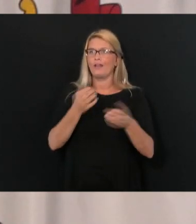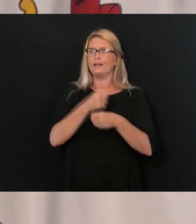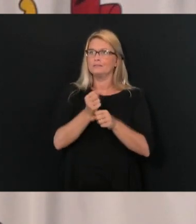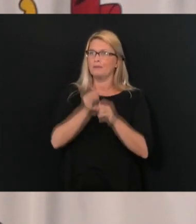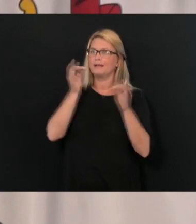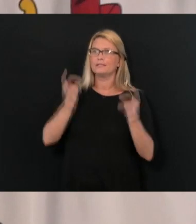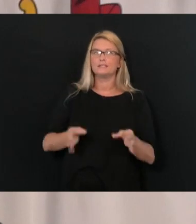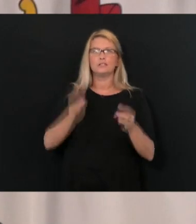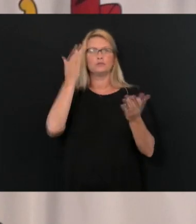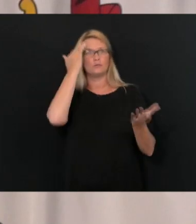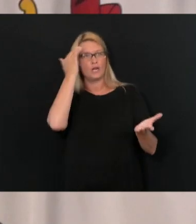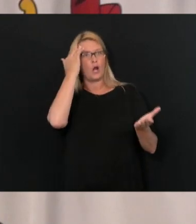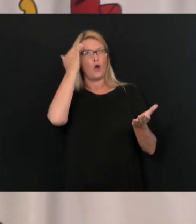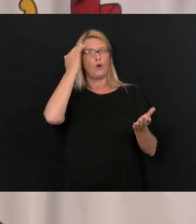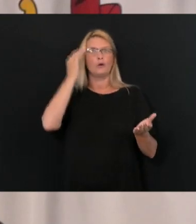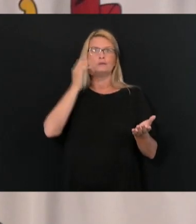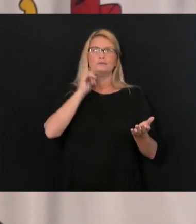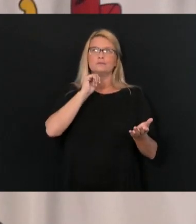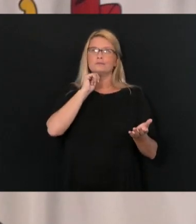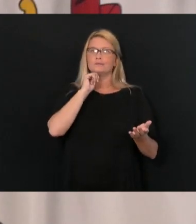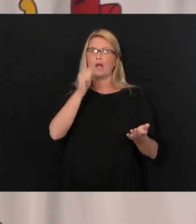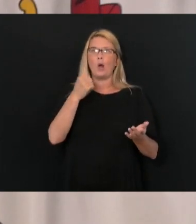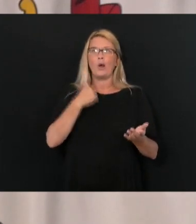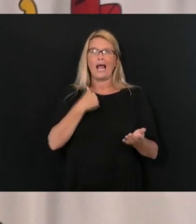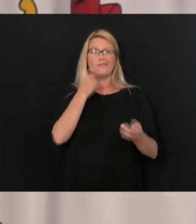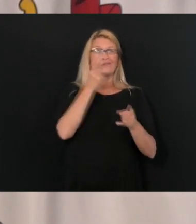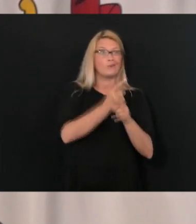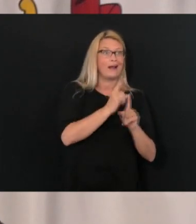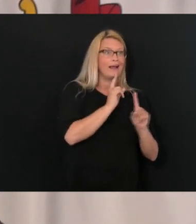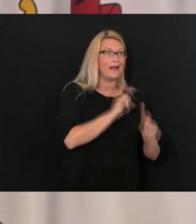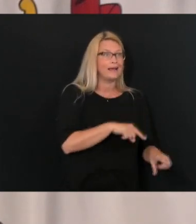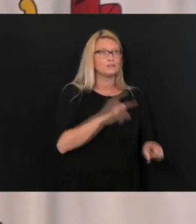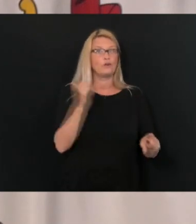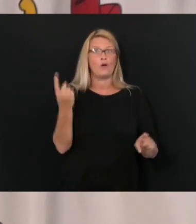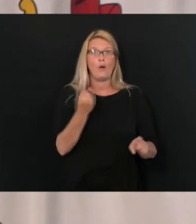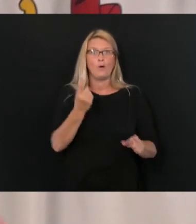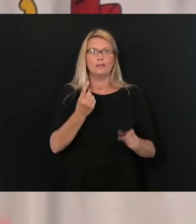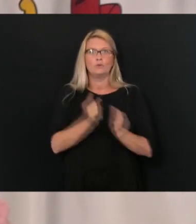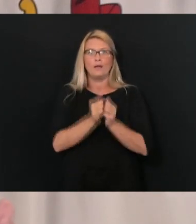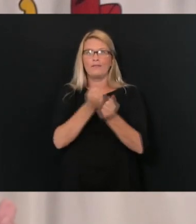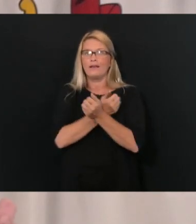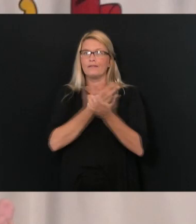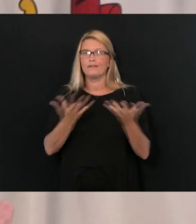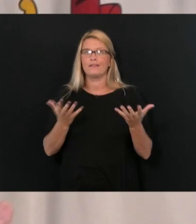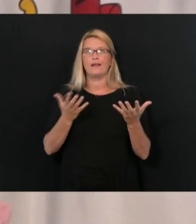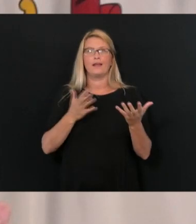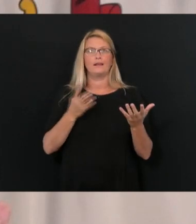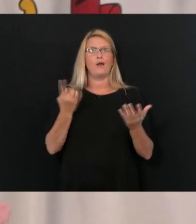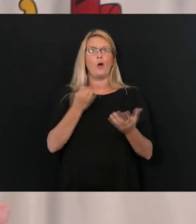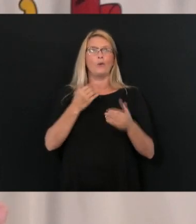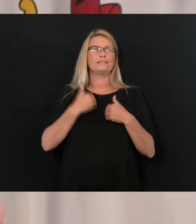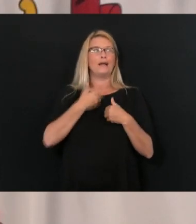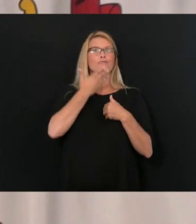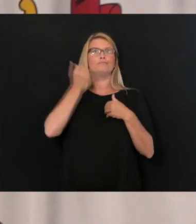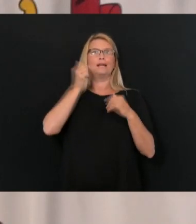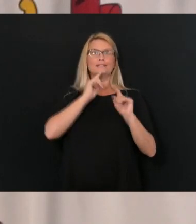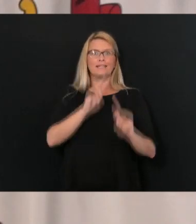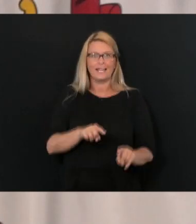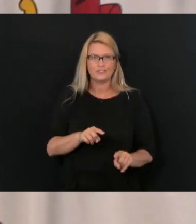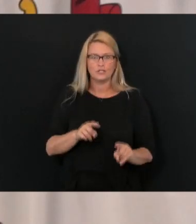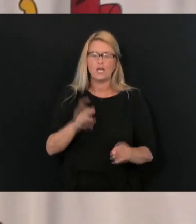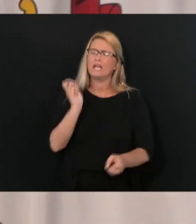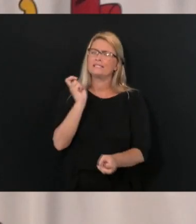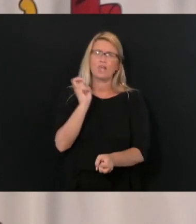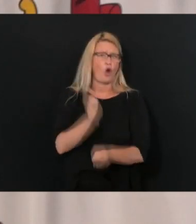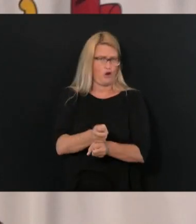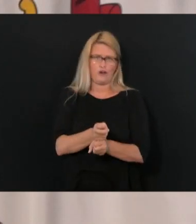we know don't have an absolute right answer. They have the best answer we can possibly come up with. It's